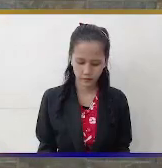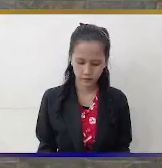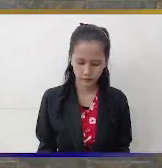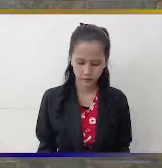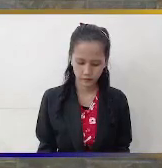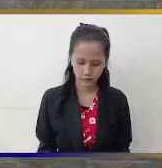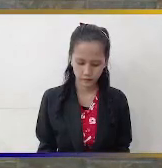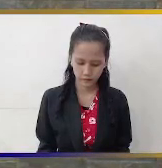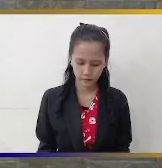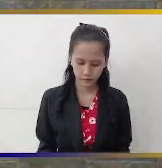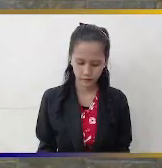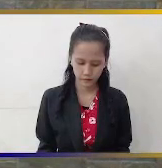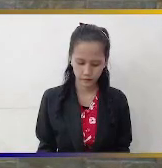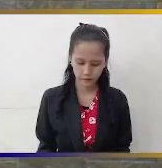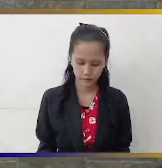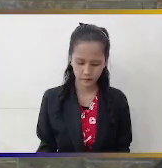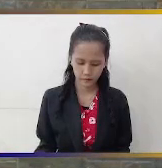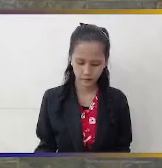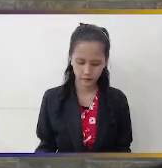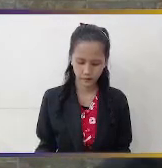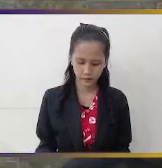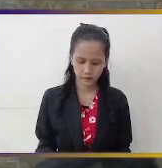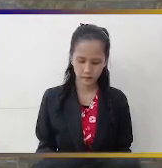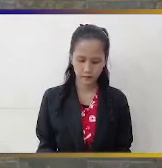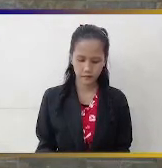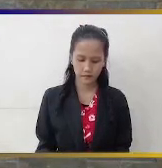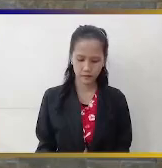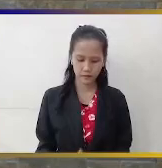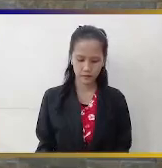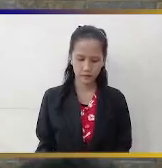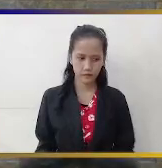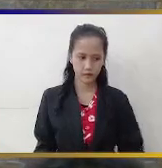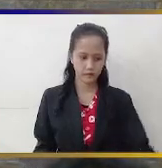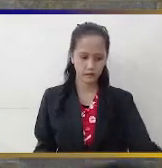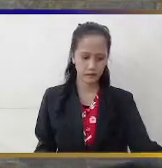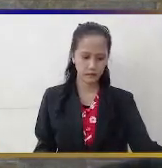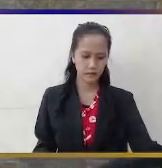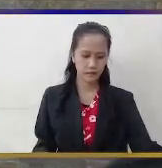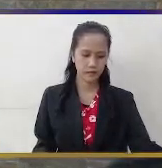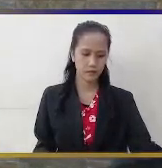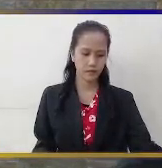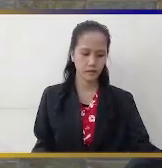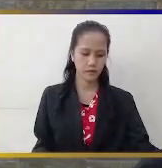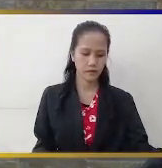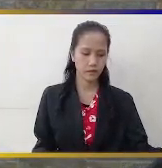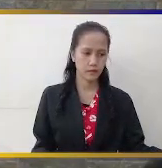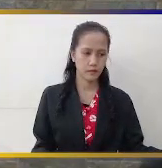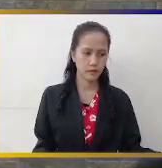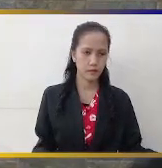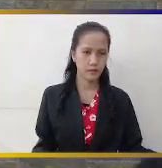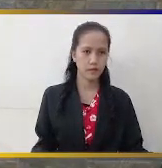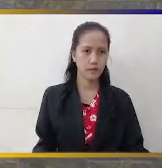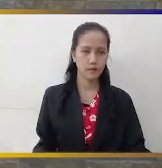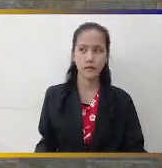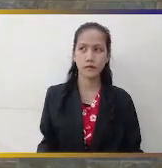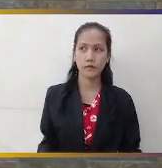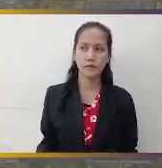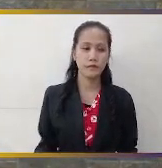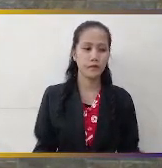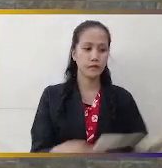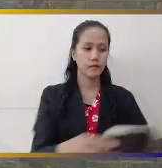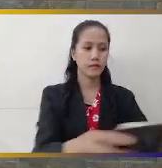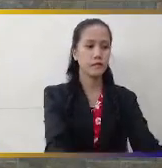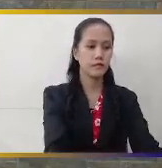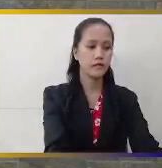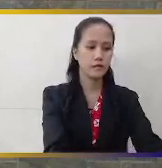verse. It says, shall reap also sparingly. Say it with me. Shall